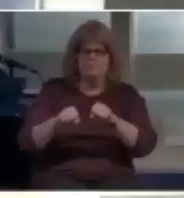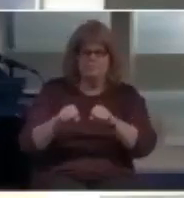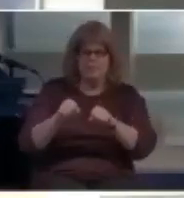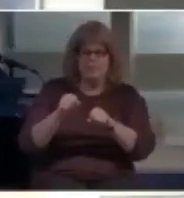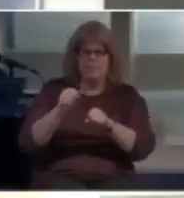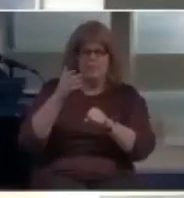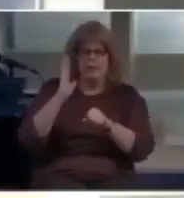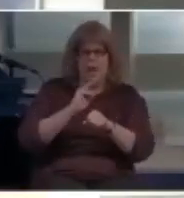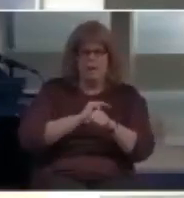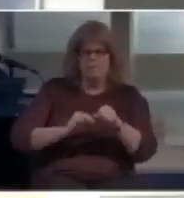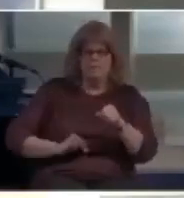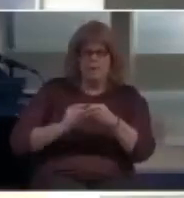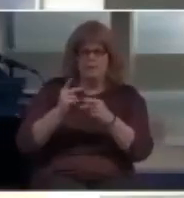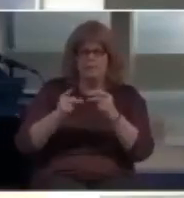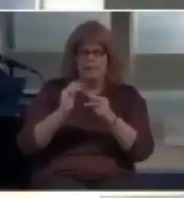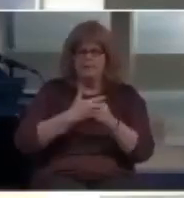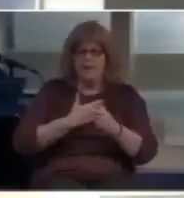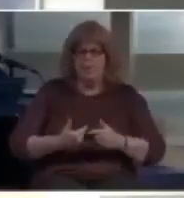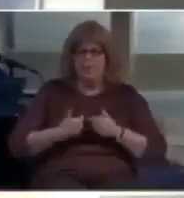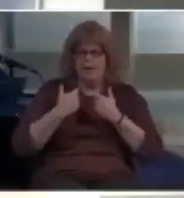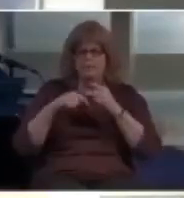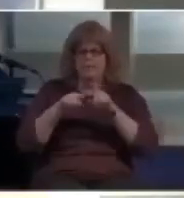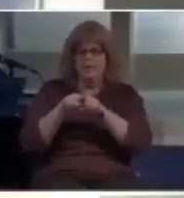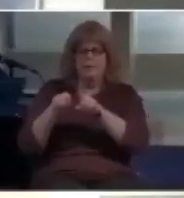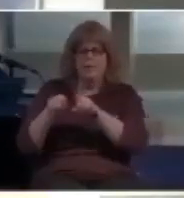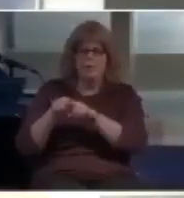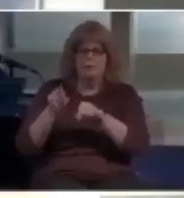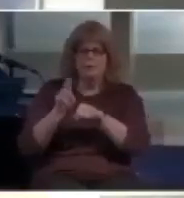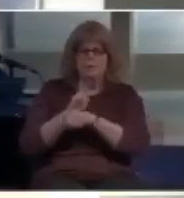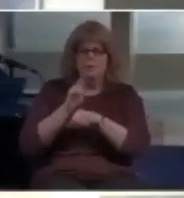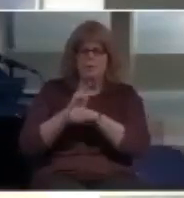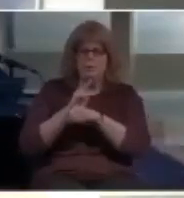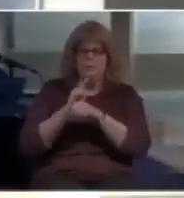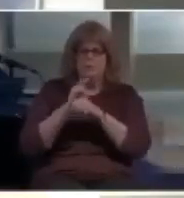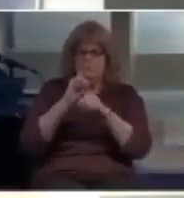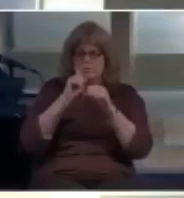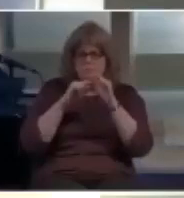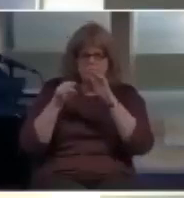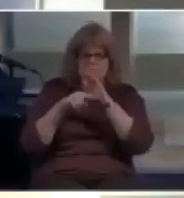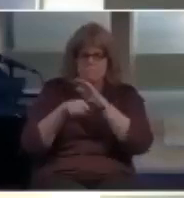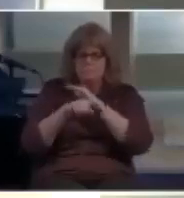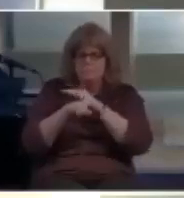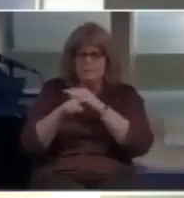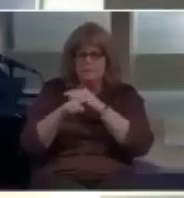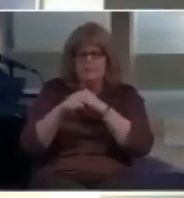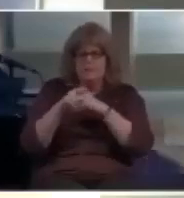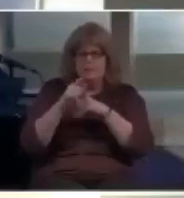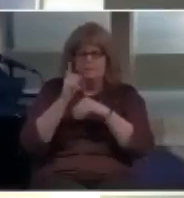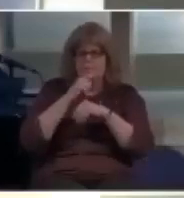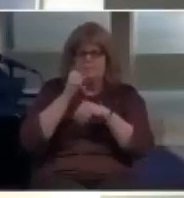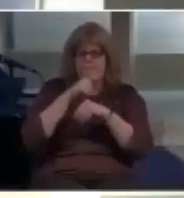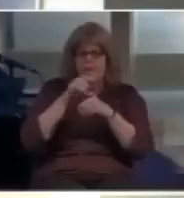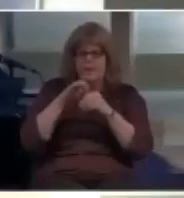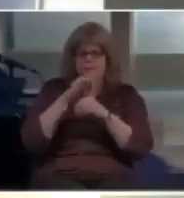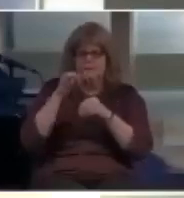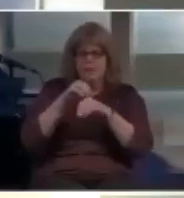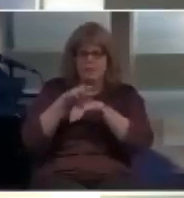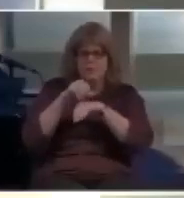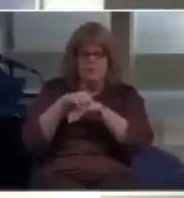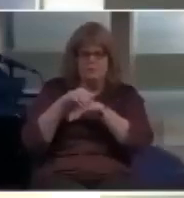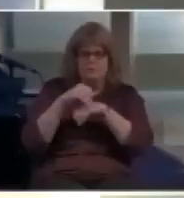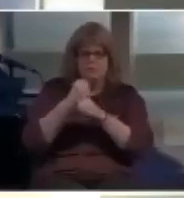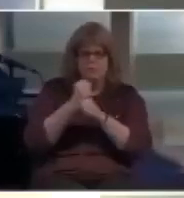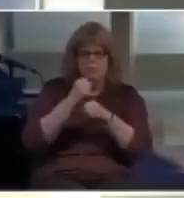Messiah's place in our lives, he uses deceptive spiritual influences to redirect